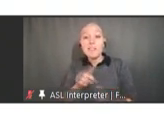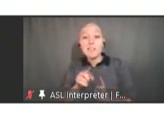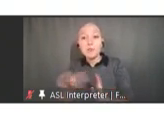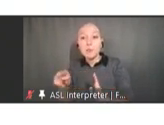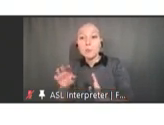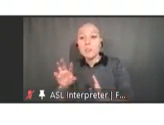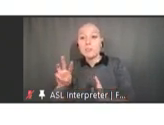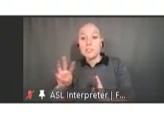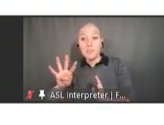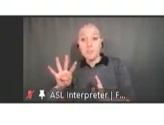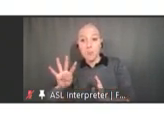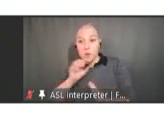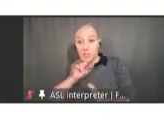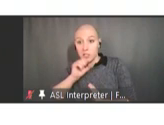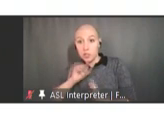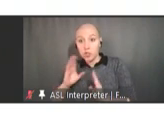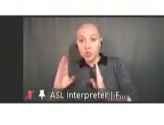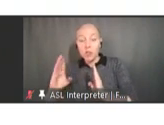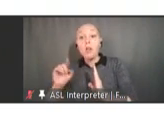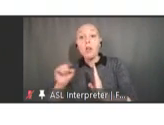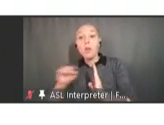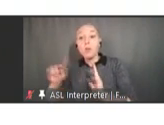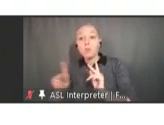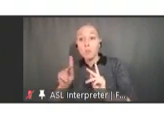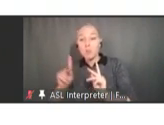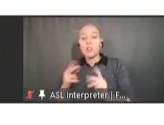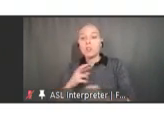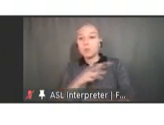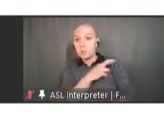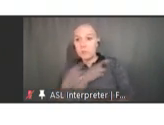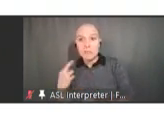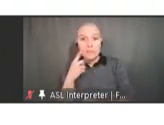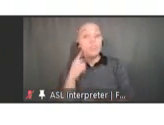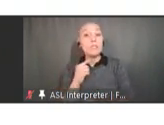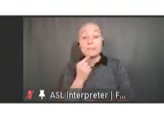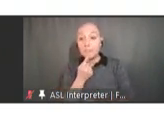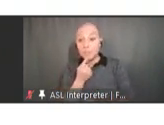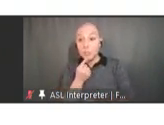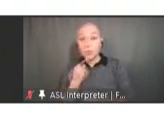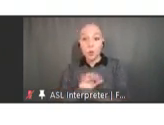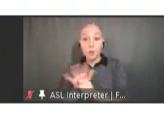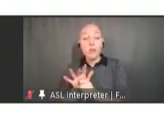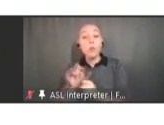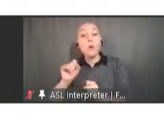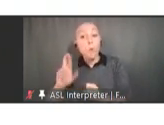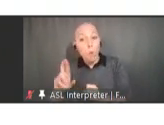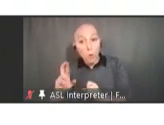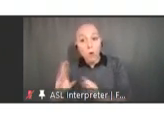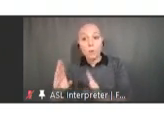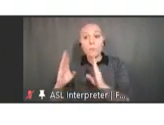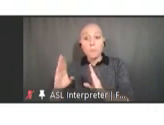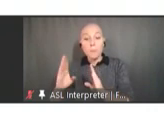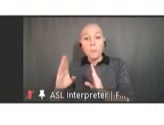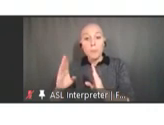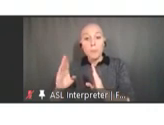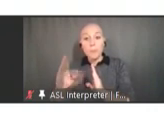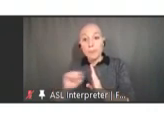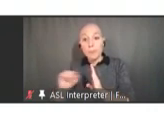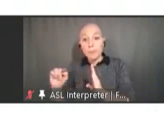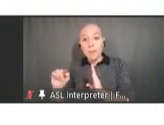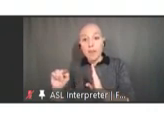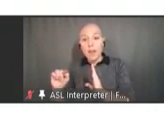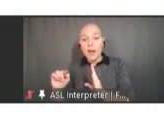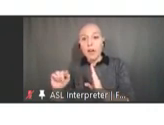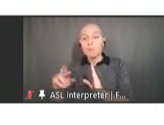years at risk of severe COVID, or 18 to 64 years at high risk of frequent